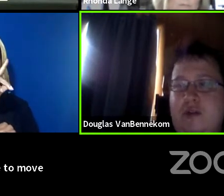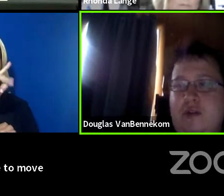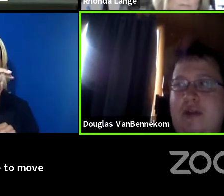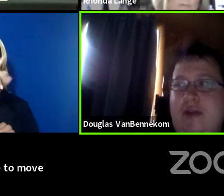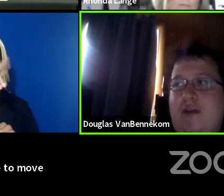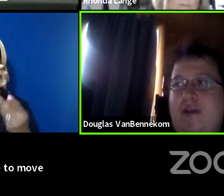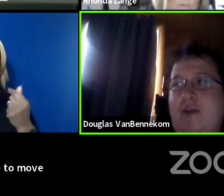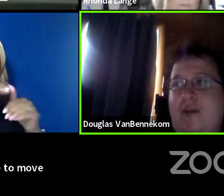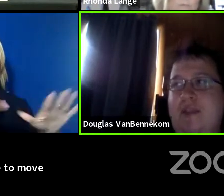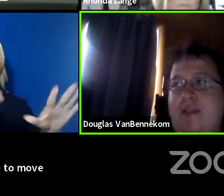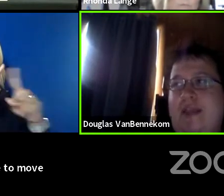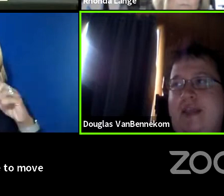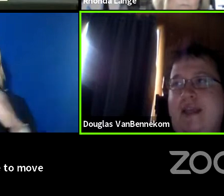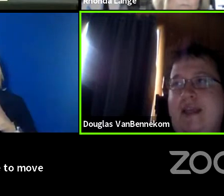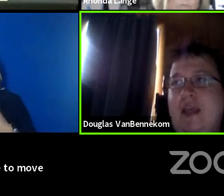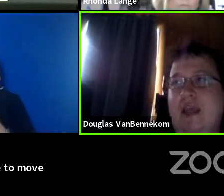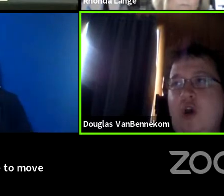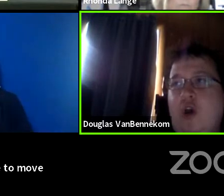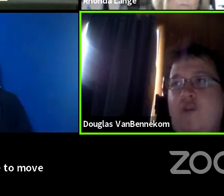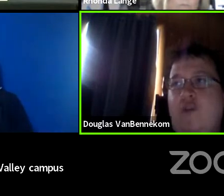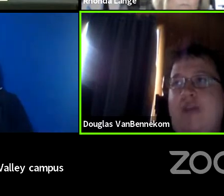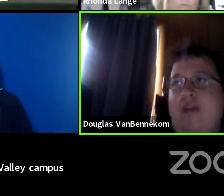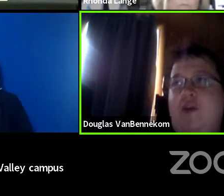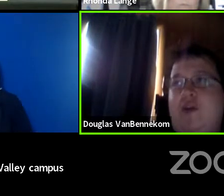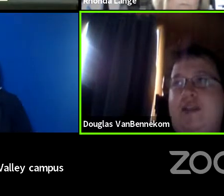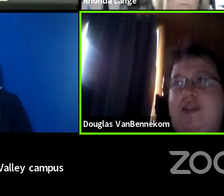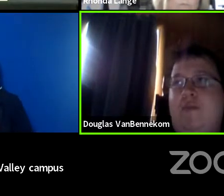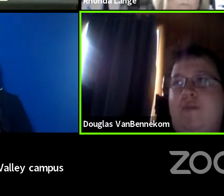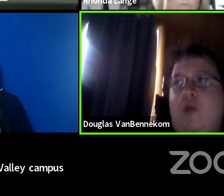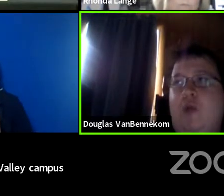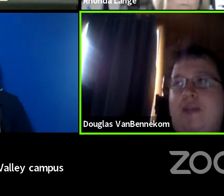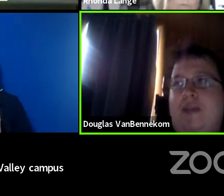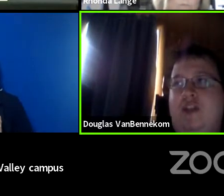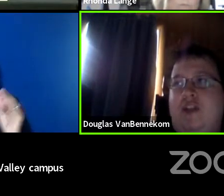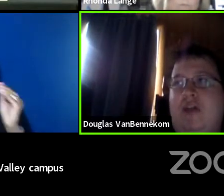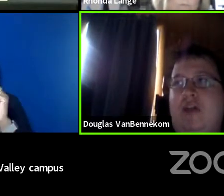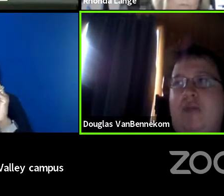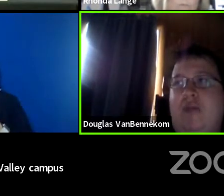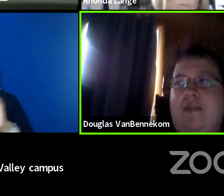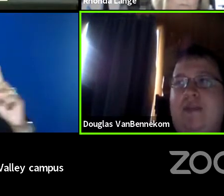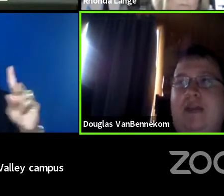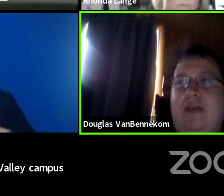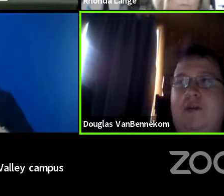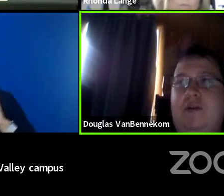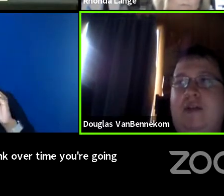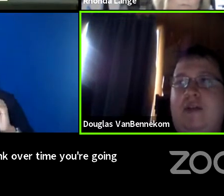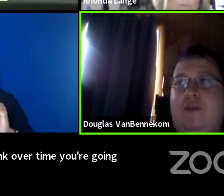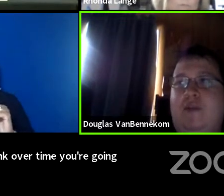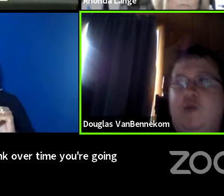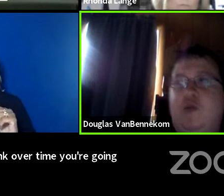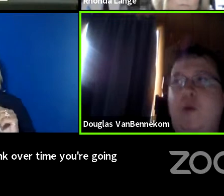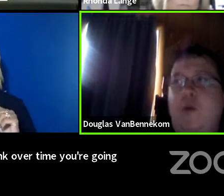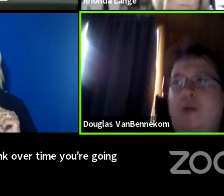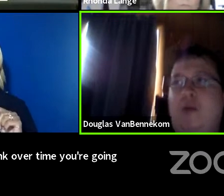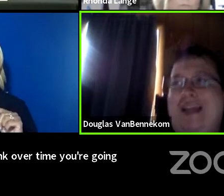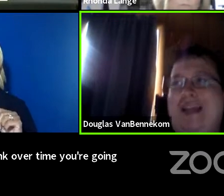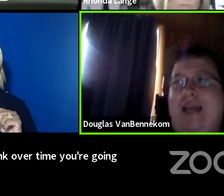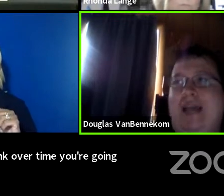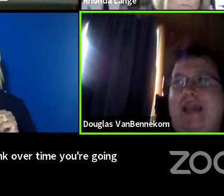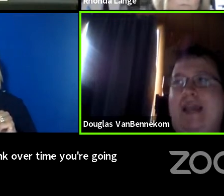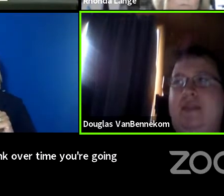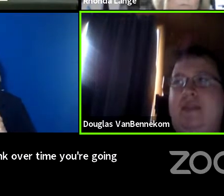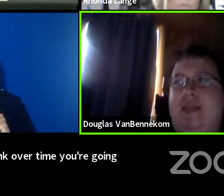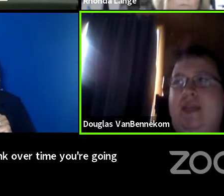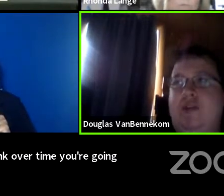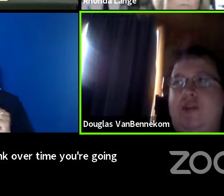to downtown Grand Rapids. And I think over time, you're going to see more expansion of the rapids and other things that will more tightly